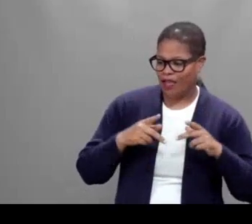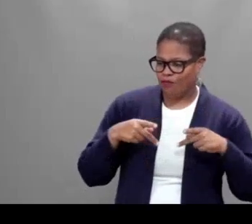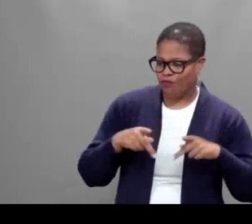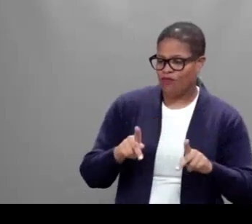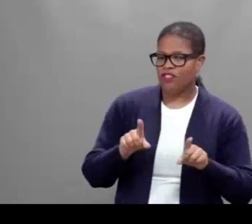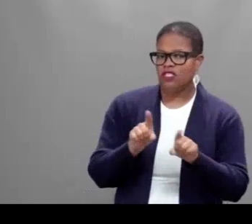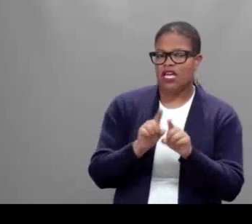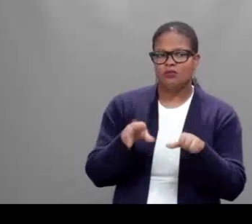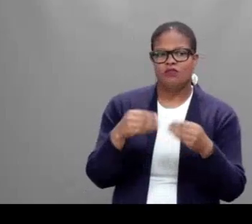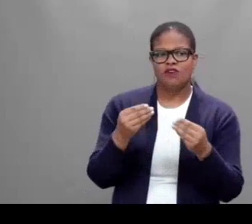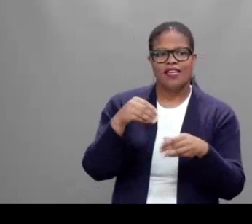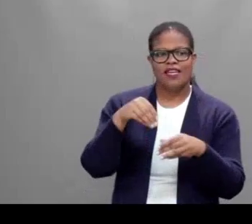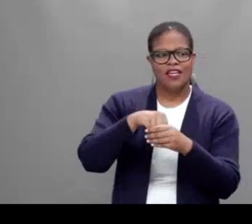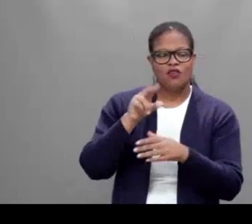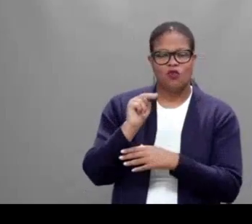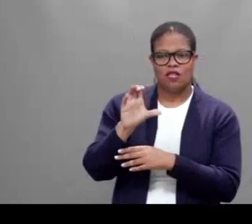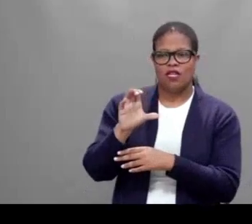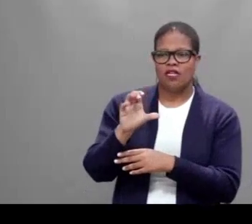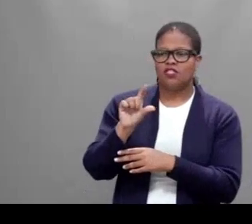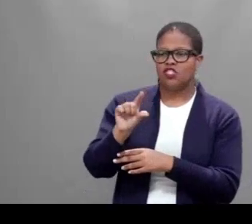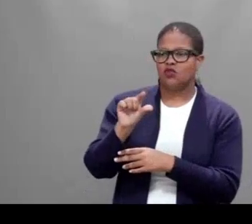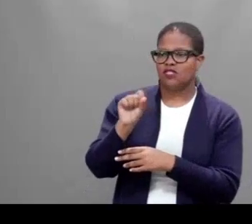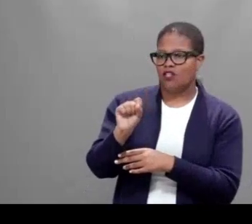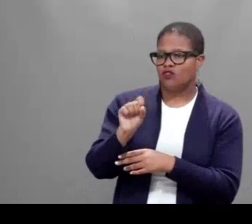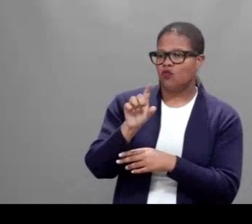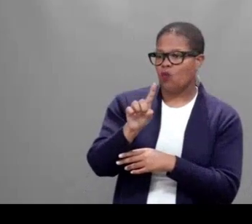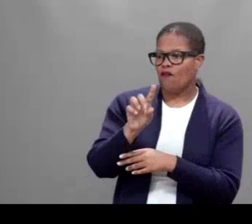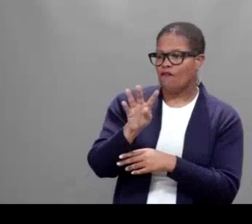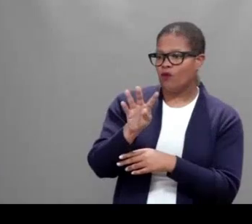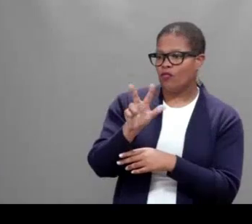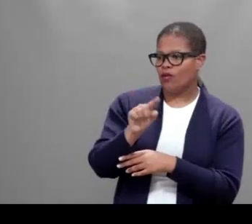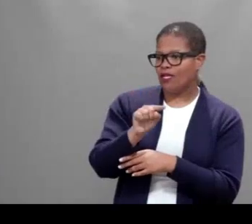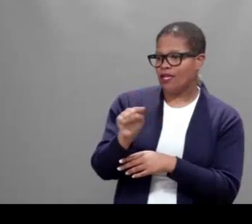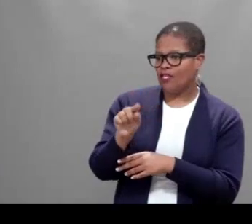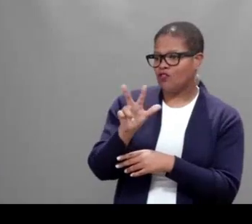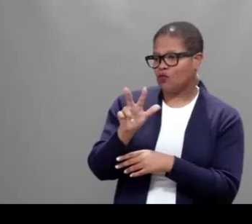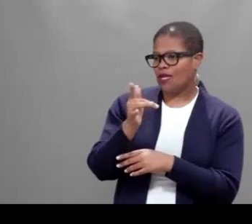as provided in North Carolina General Statutes